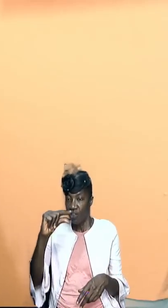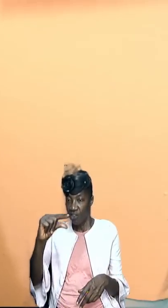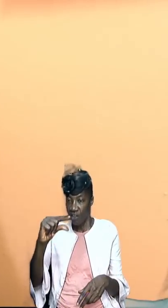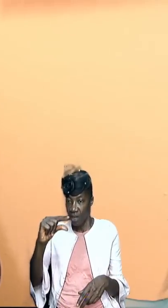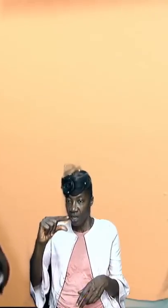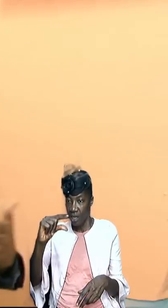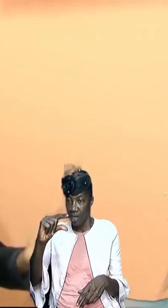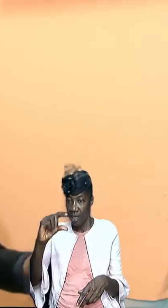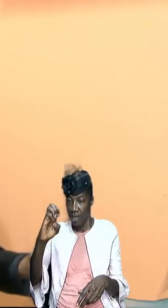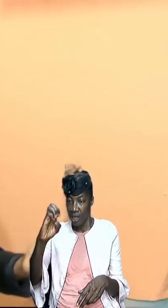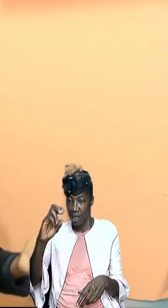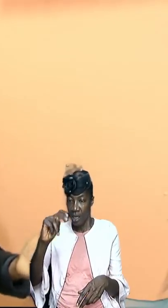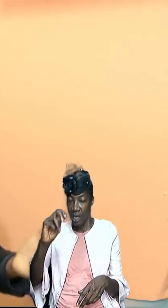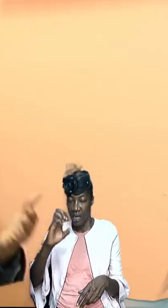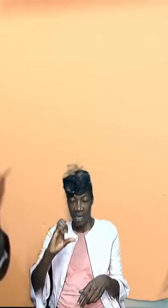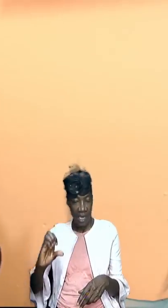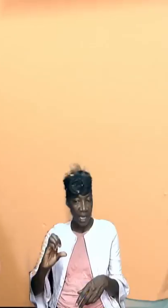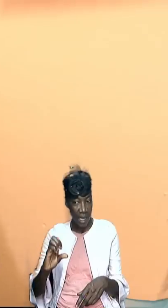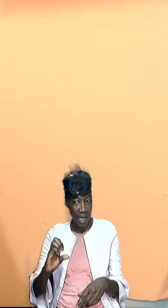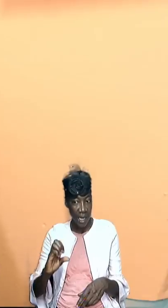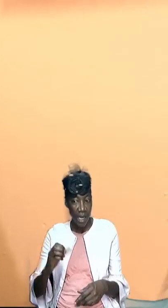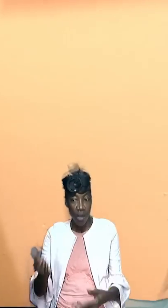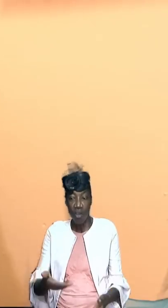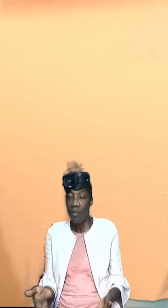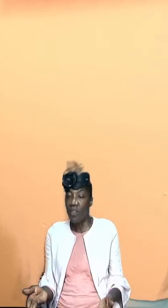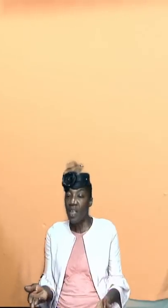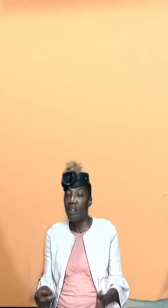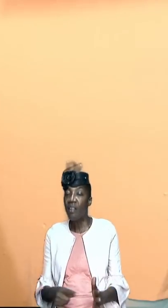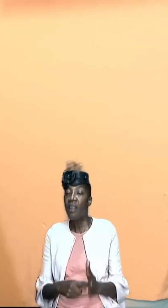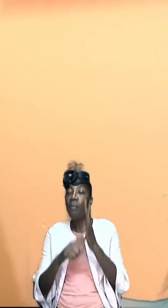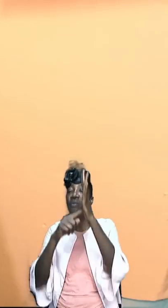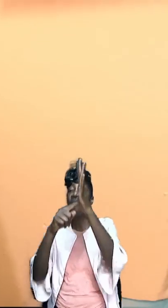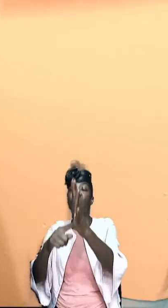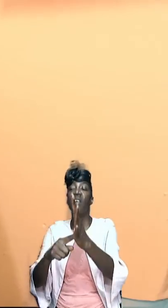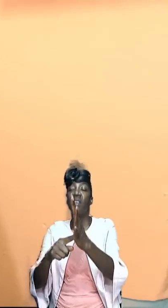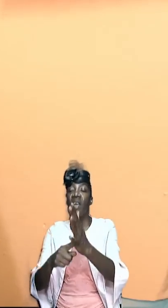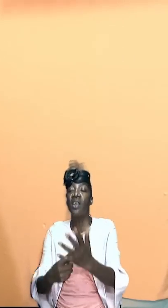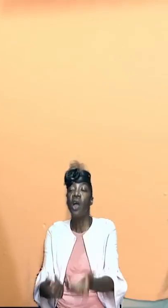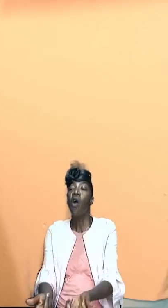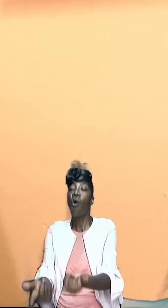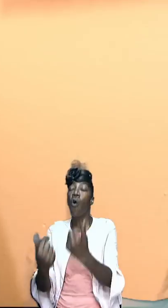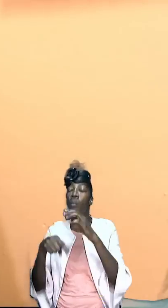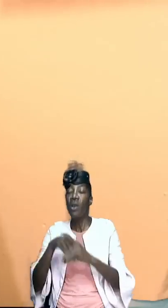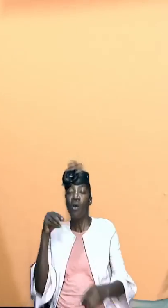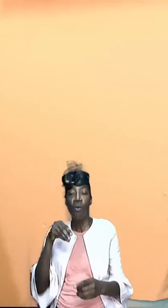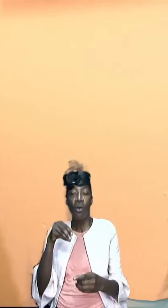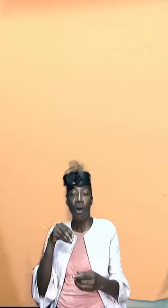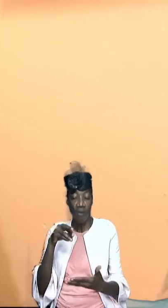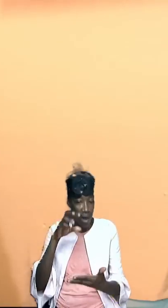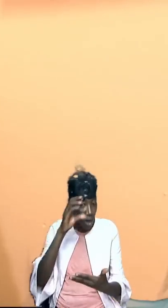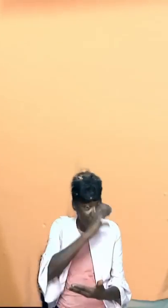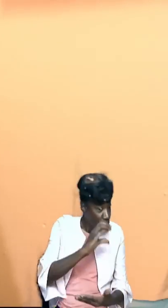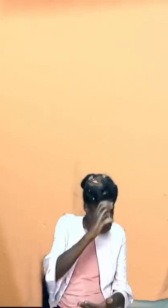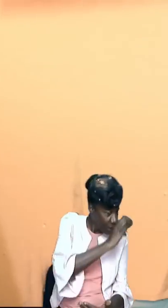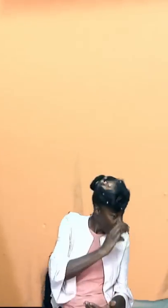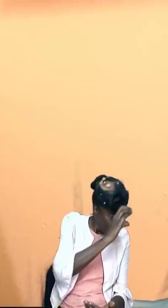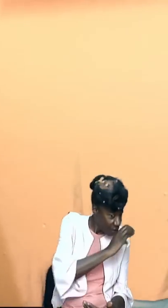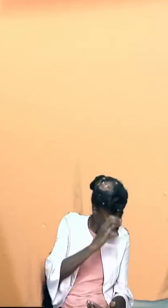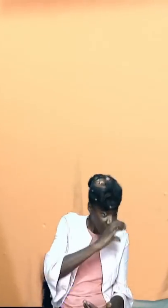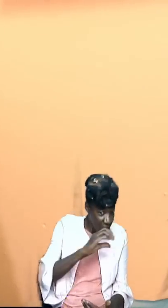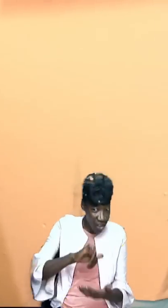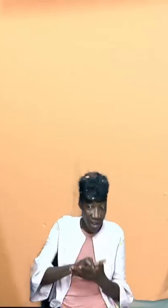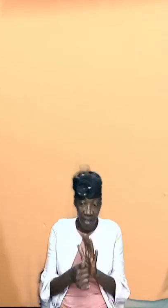some things that they had presented coming out of research that these